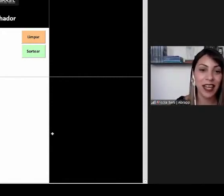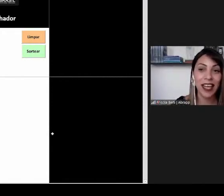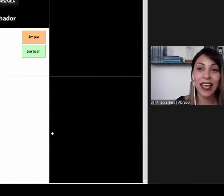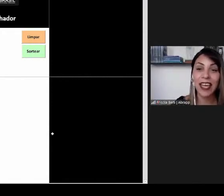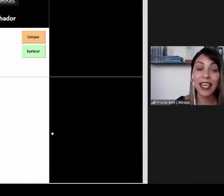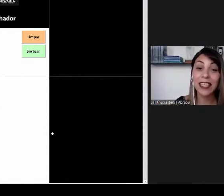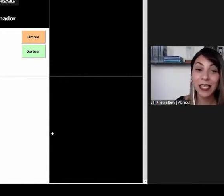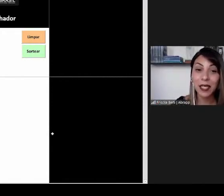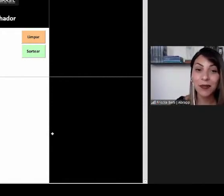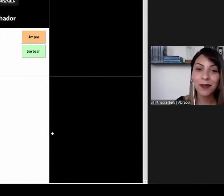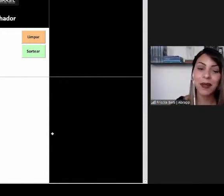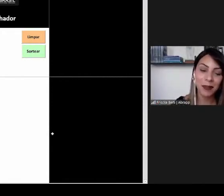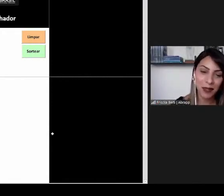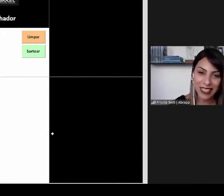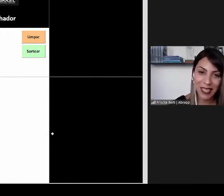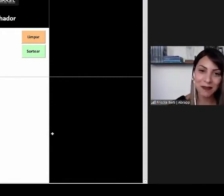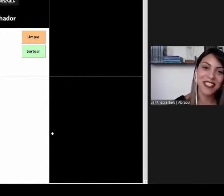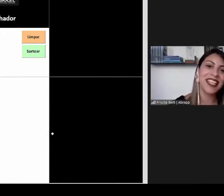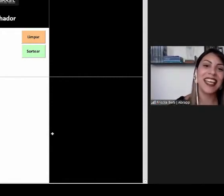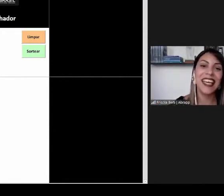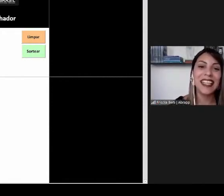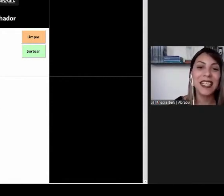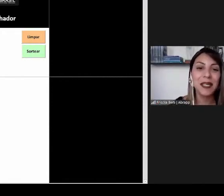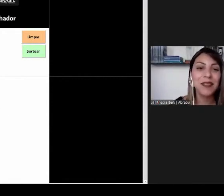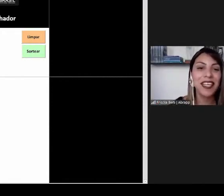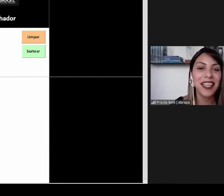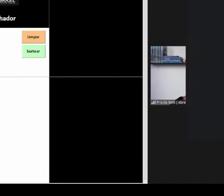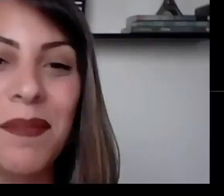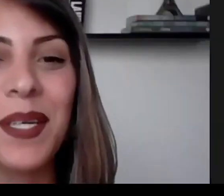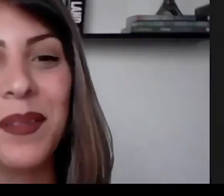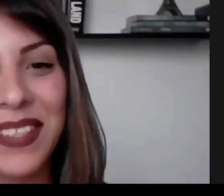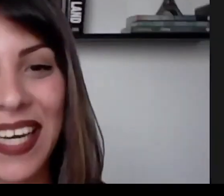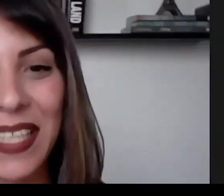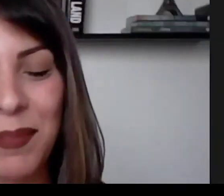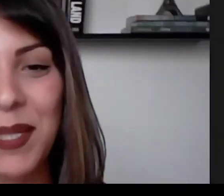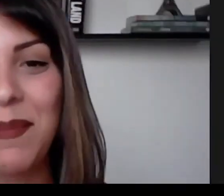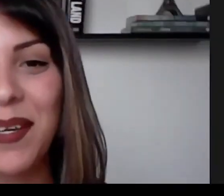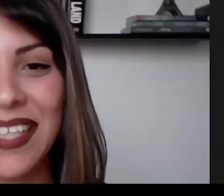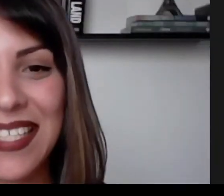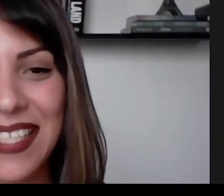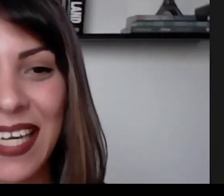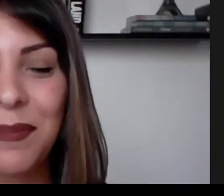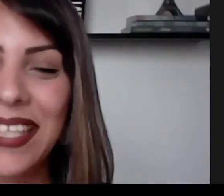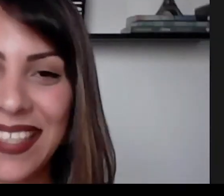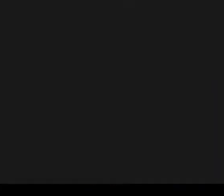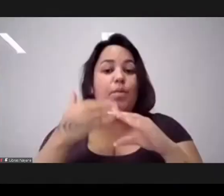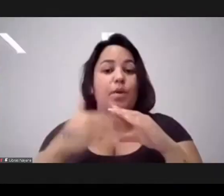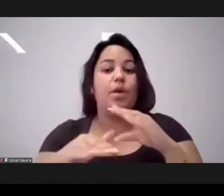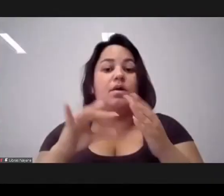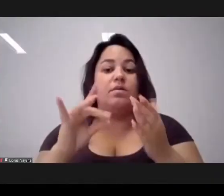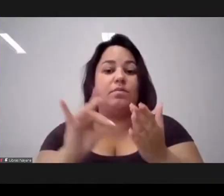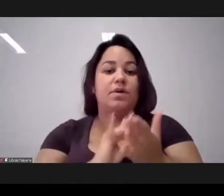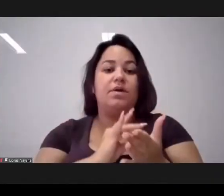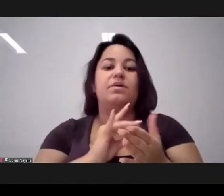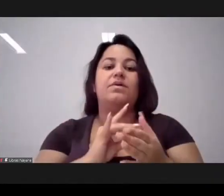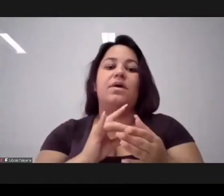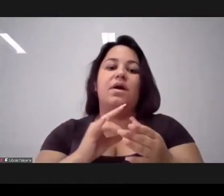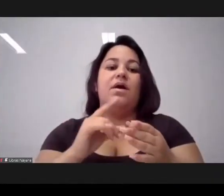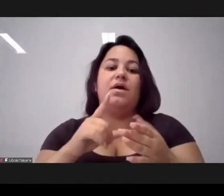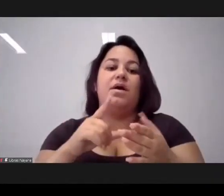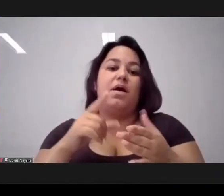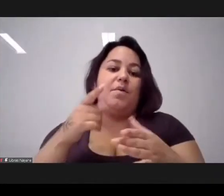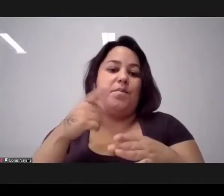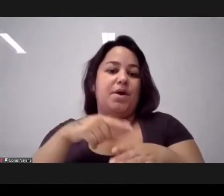Ana Márcia. cadastrado para entrega das agendas.